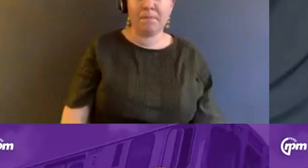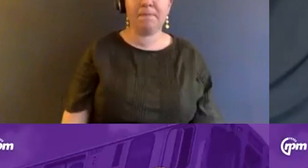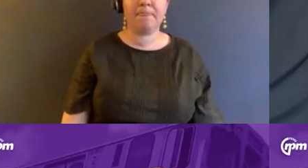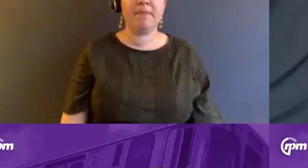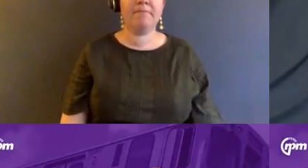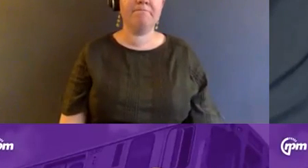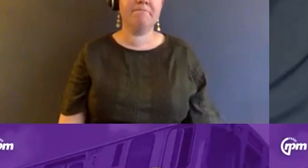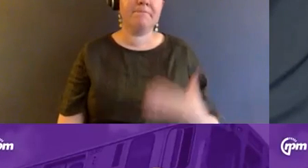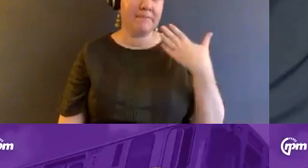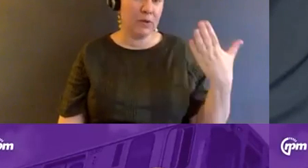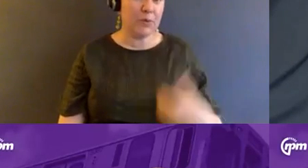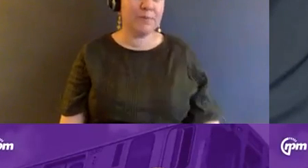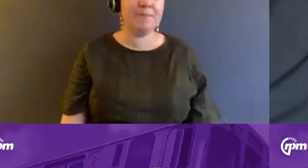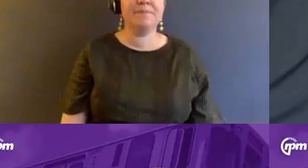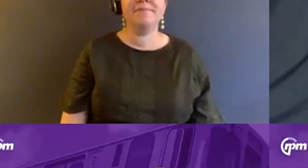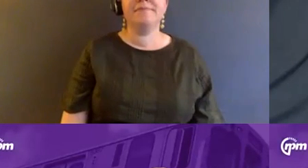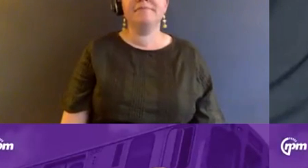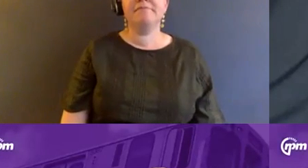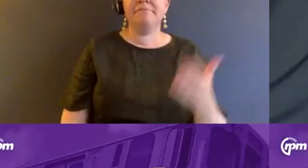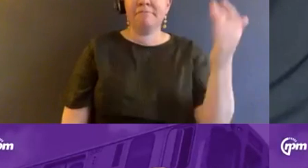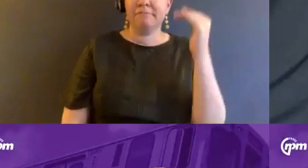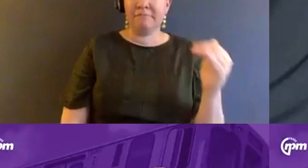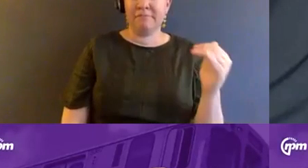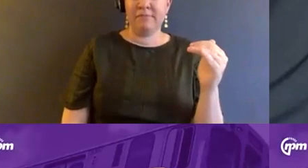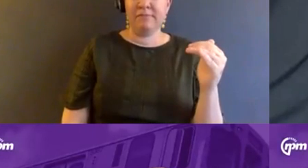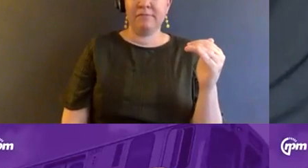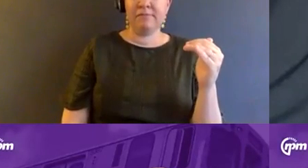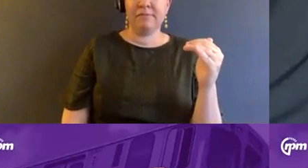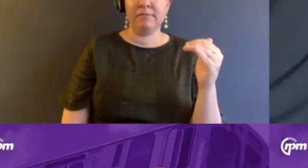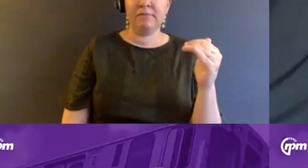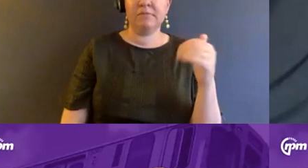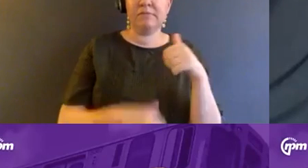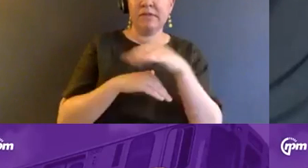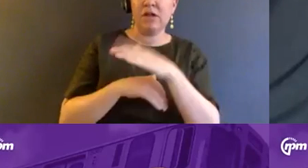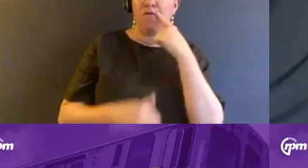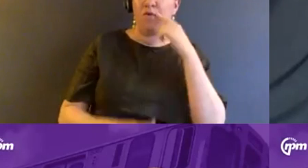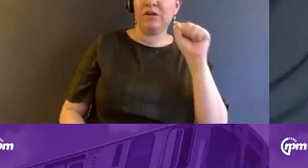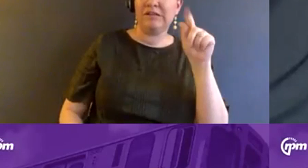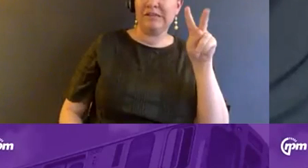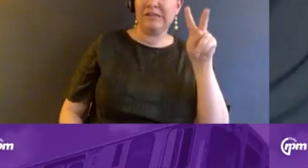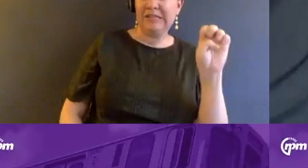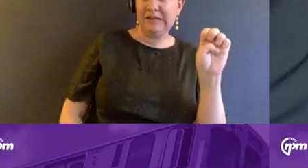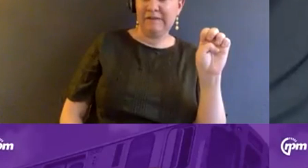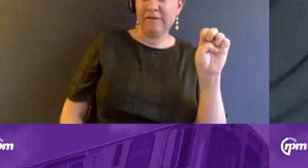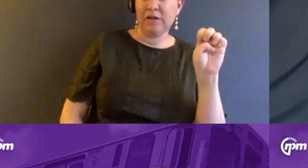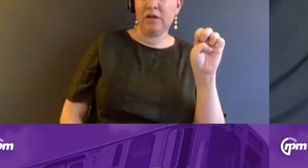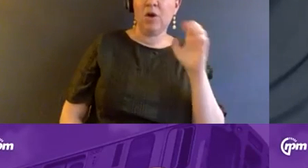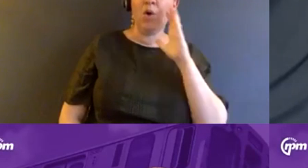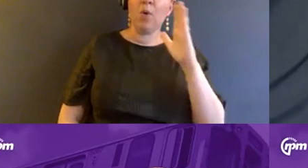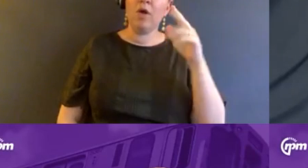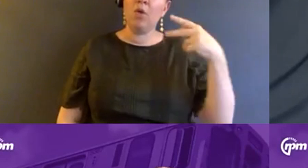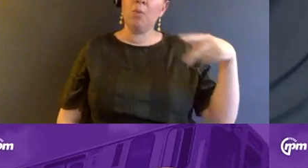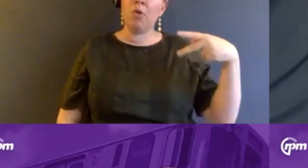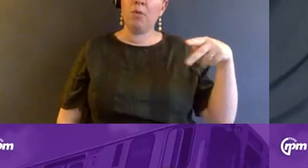Okay, thanks. Next question is, I'll send this to Steve. Will the purple line